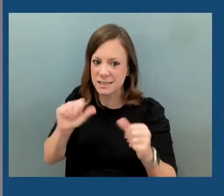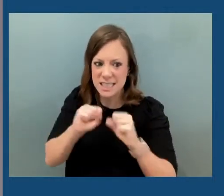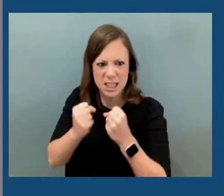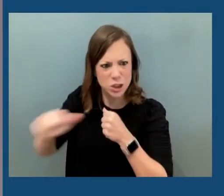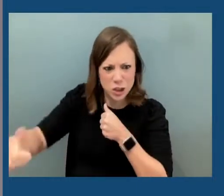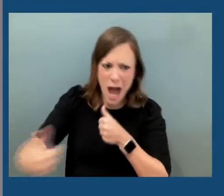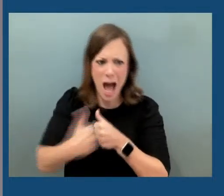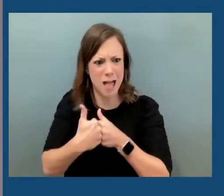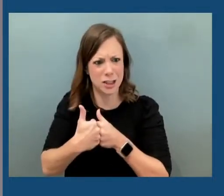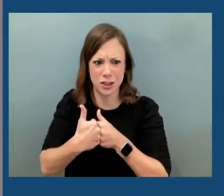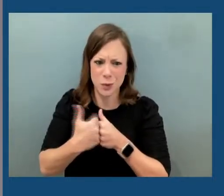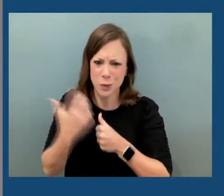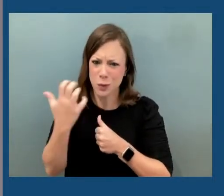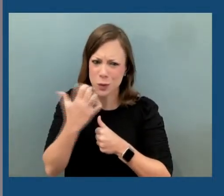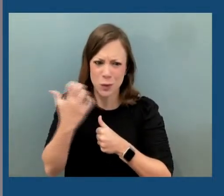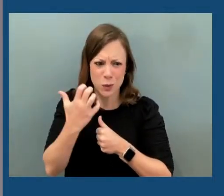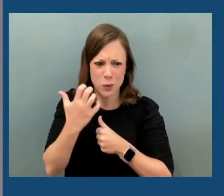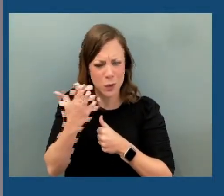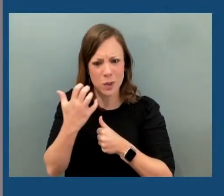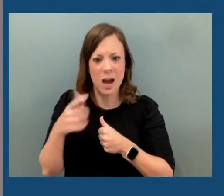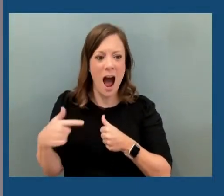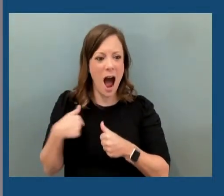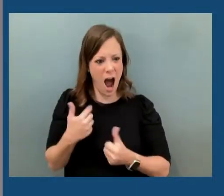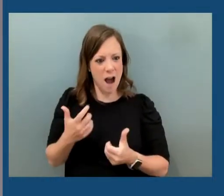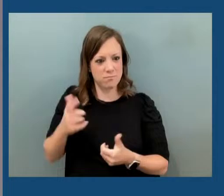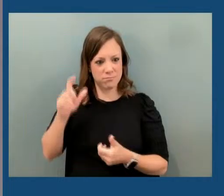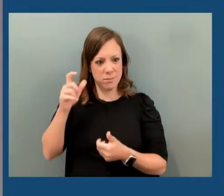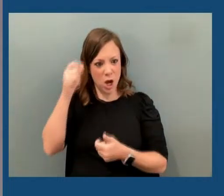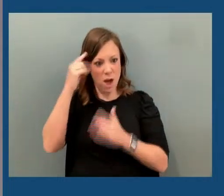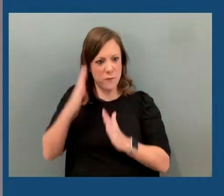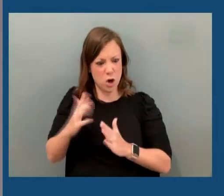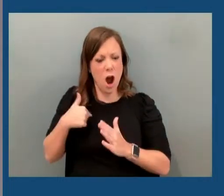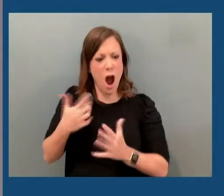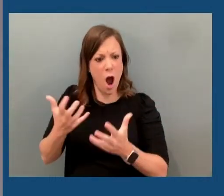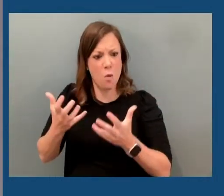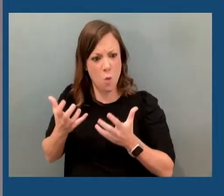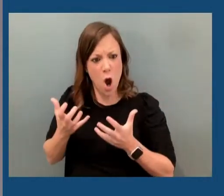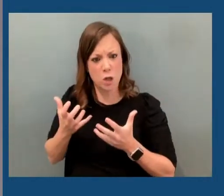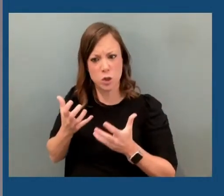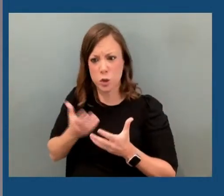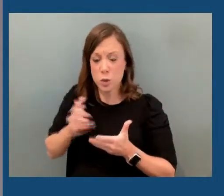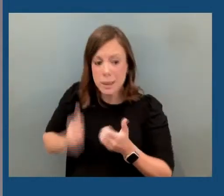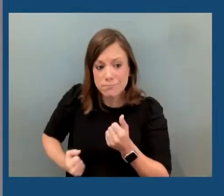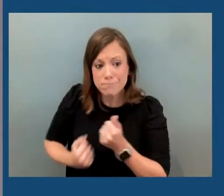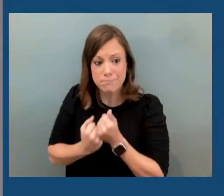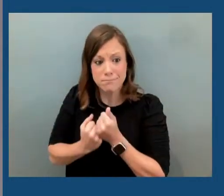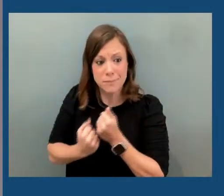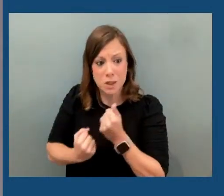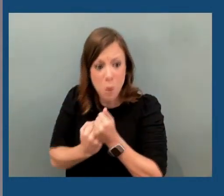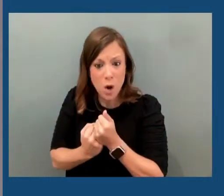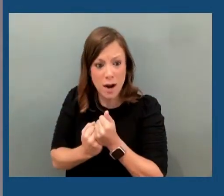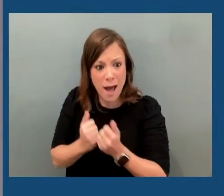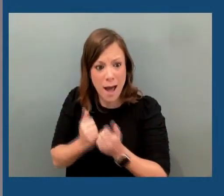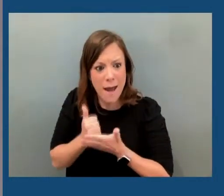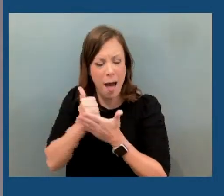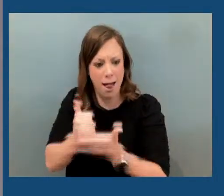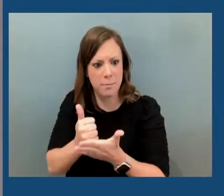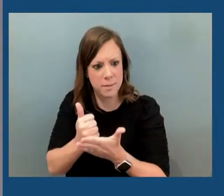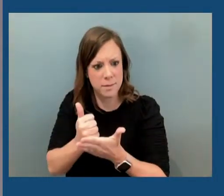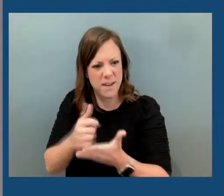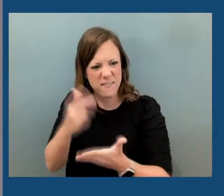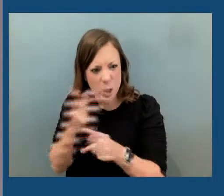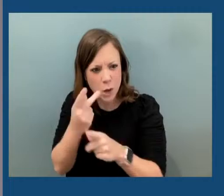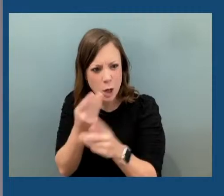can contribute to not just the dialogue, but truly to help find solutions that help everyone lead healthier lives. Let's start out with